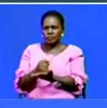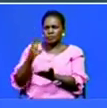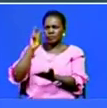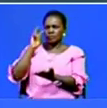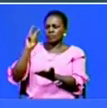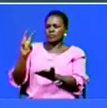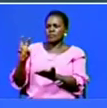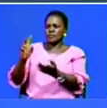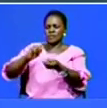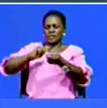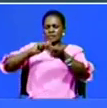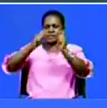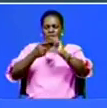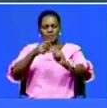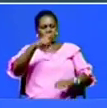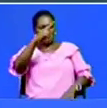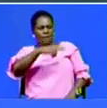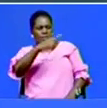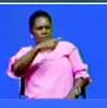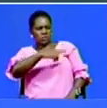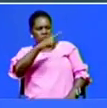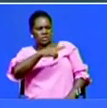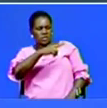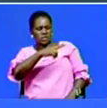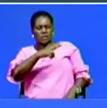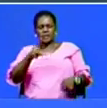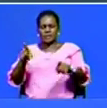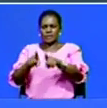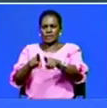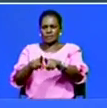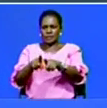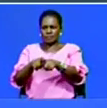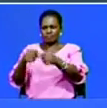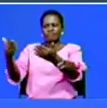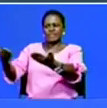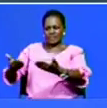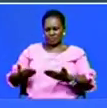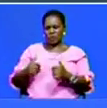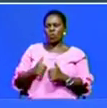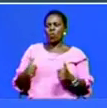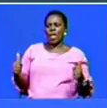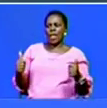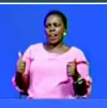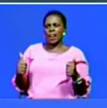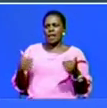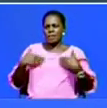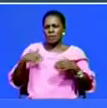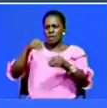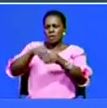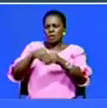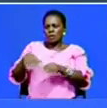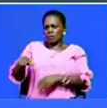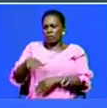seen a change in attitude. There is a level of reception from the people within the